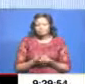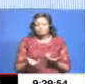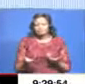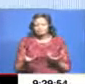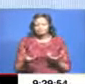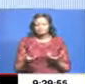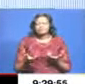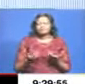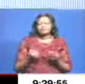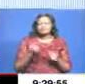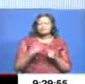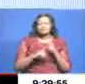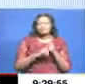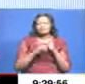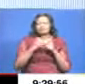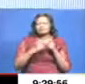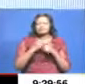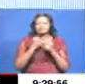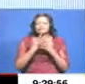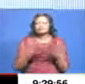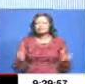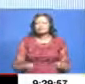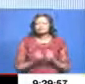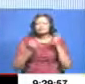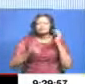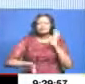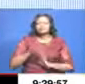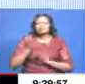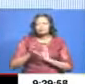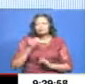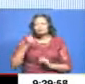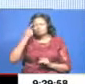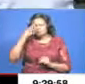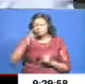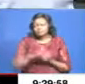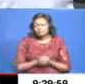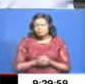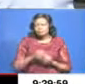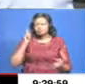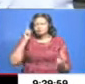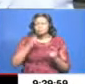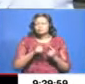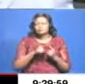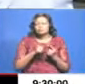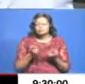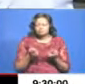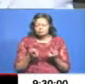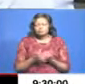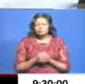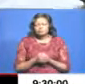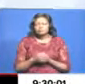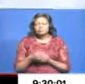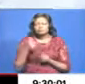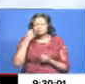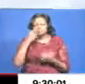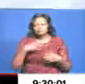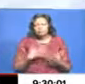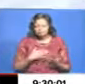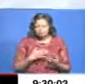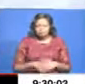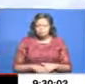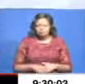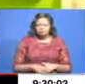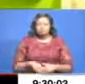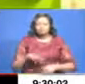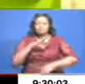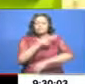years, but make things happen quicker for the focus of our patients. Traditionally, hypertension, commonly known as high blood